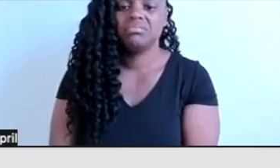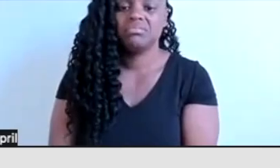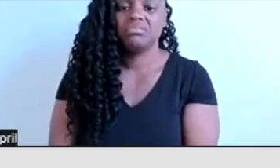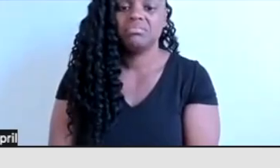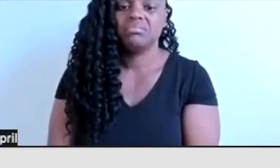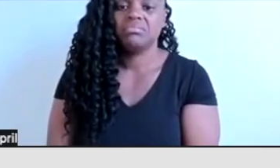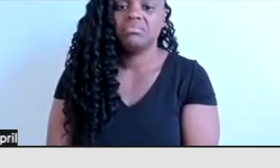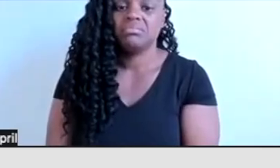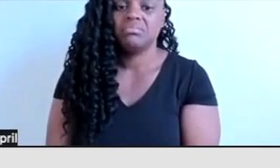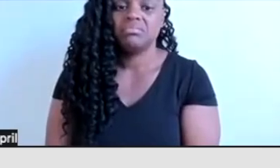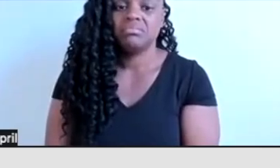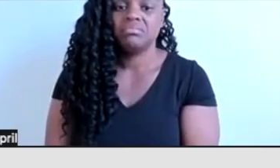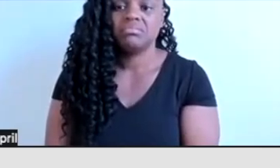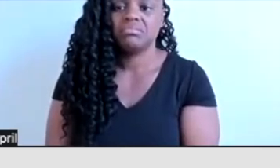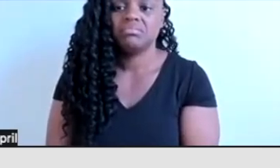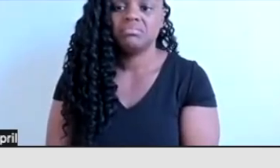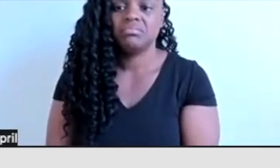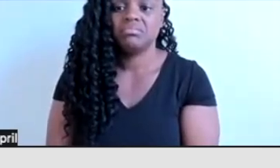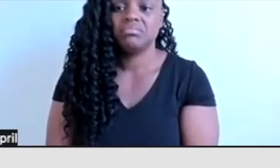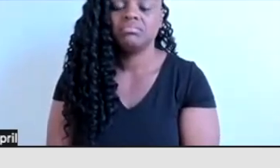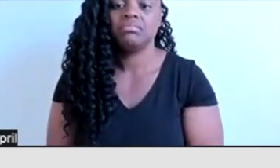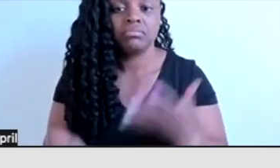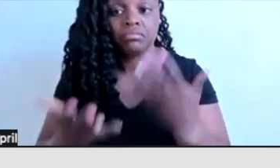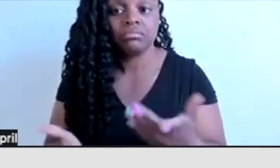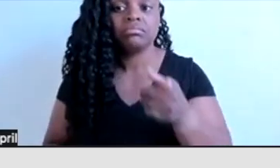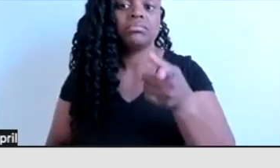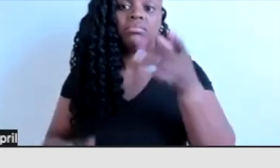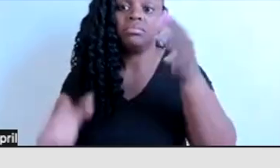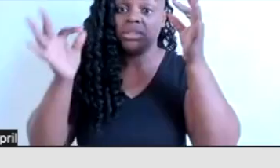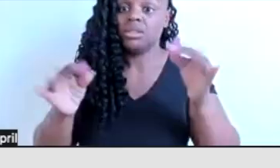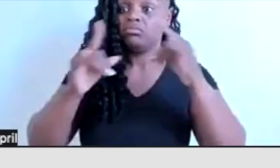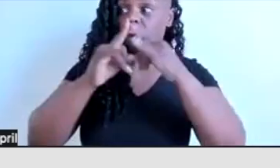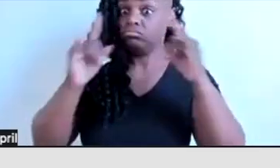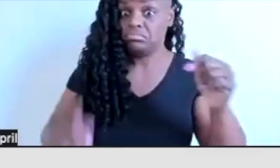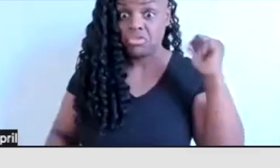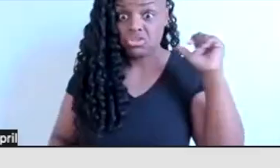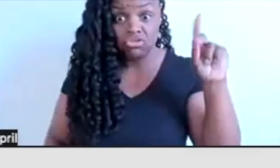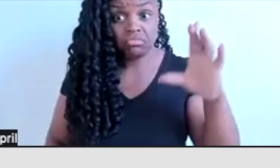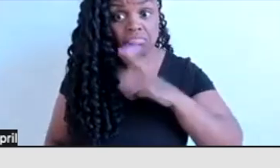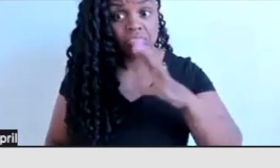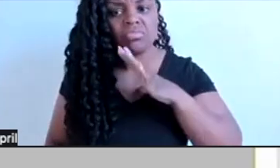If you decide to camp in your yard for a few days, what are the top 5 supplies you might want to have?